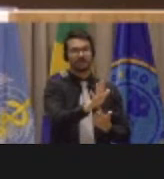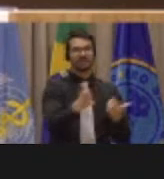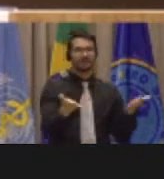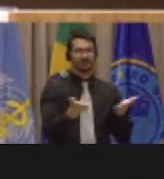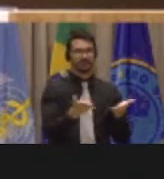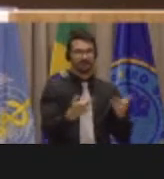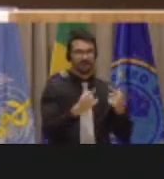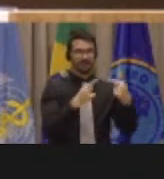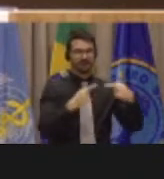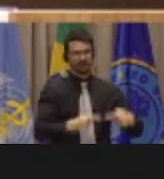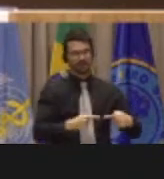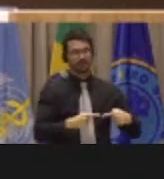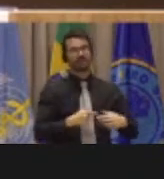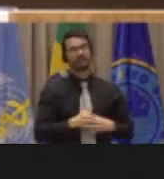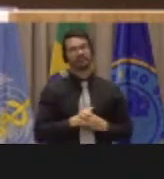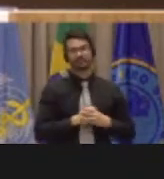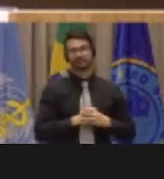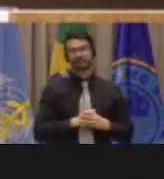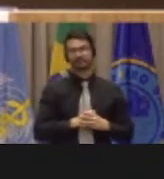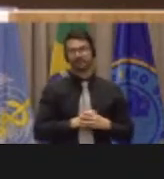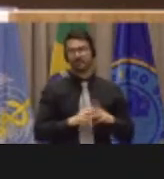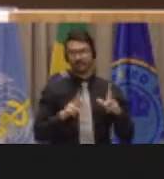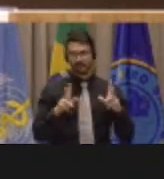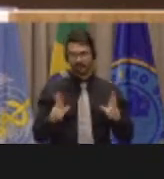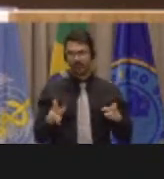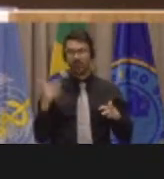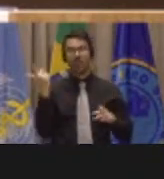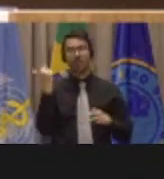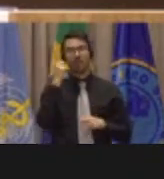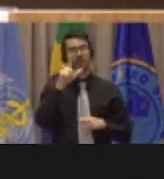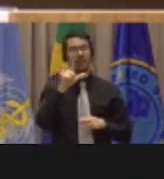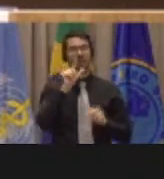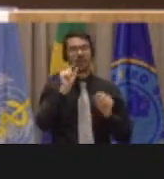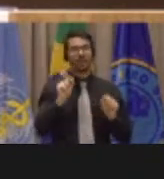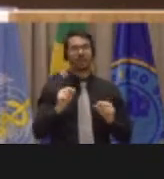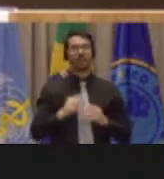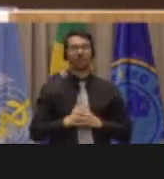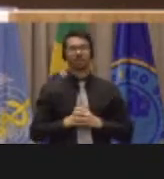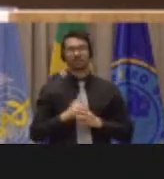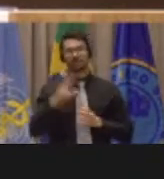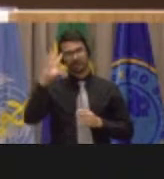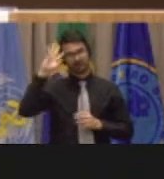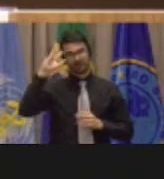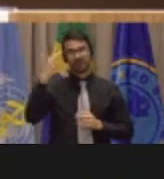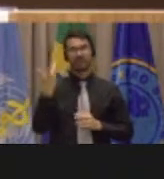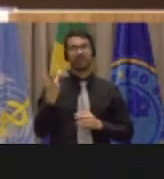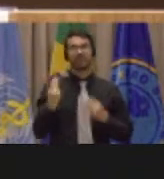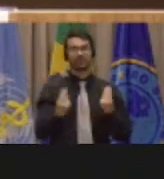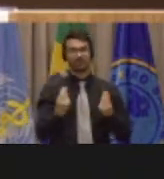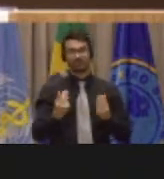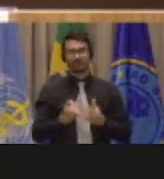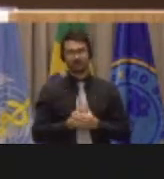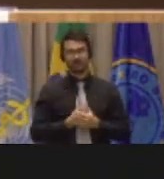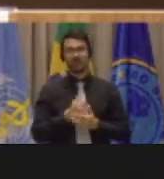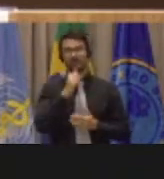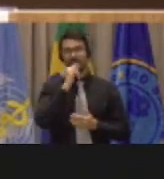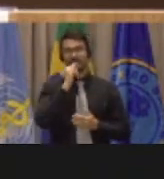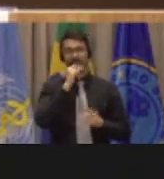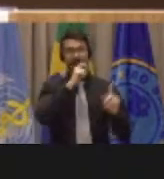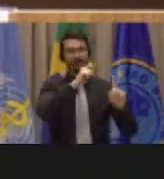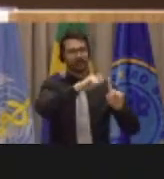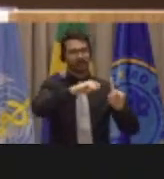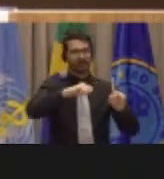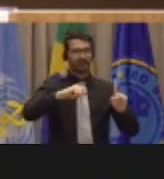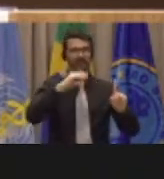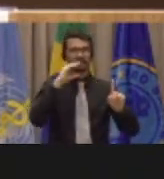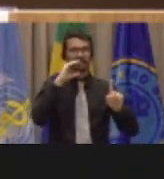a challenge, and very quickly we're going to start the project with monkeypox, and something